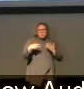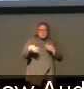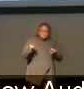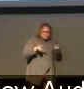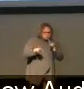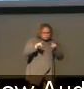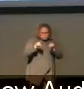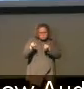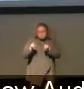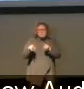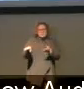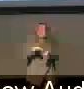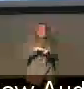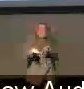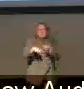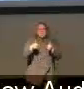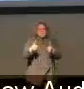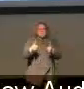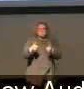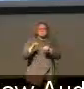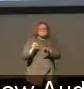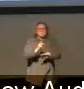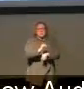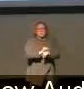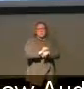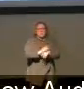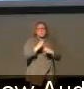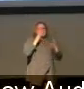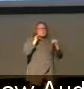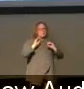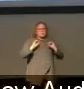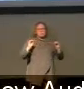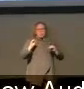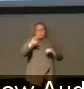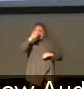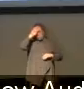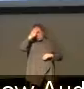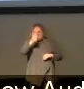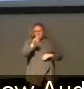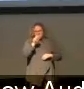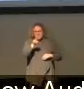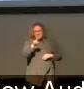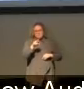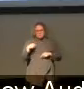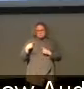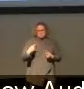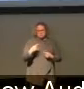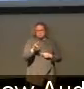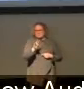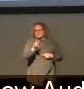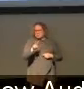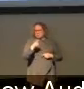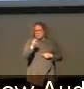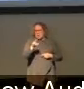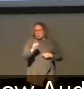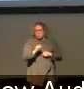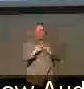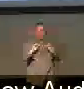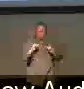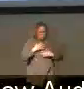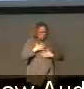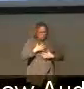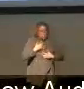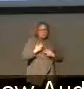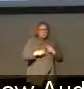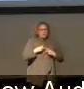for 72 hours with no fever and improve your respiratory symptoms. At least 7 days since